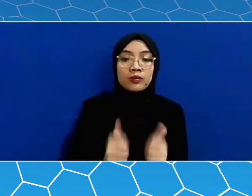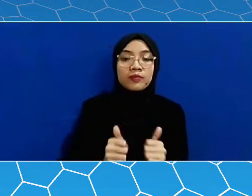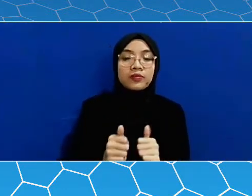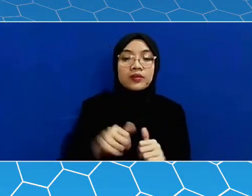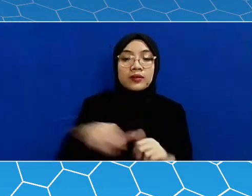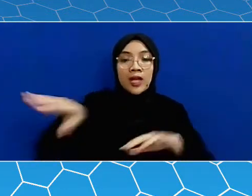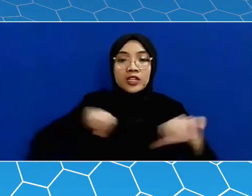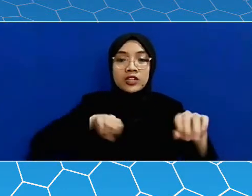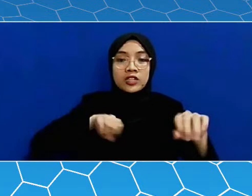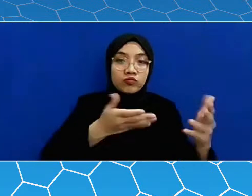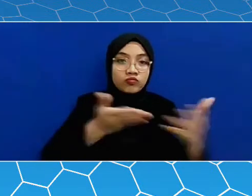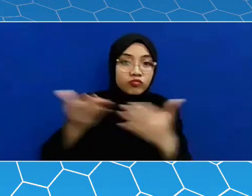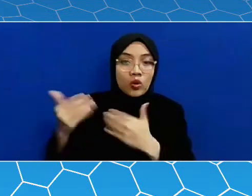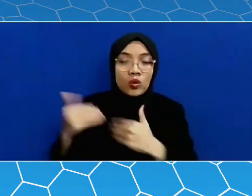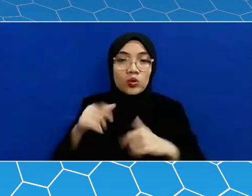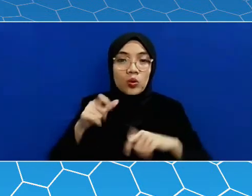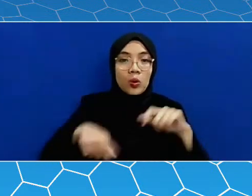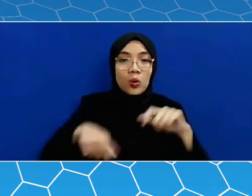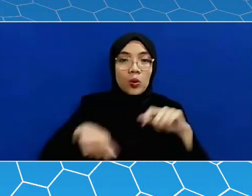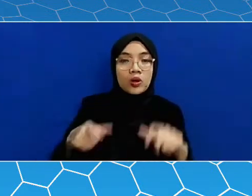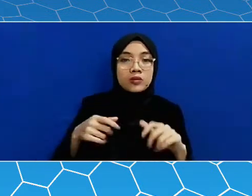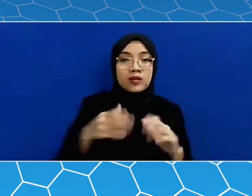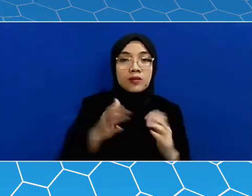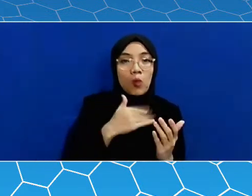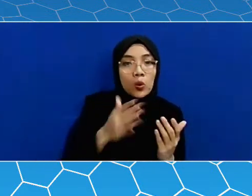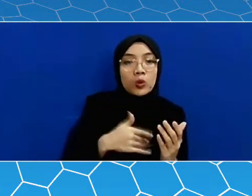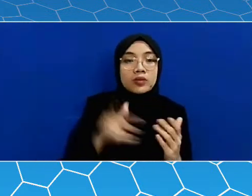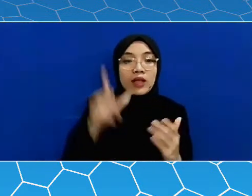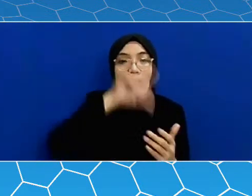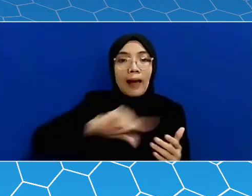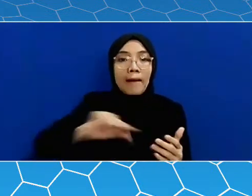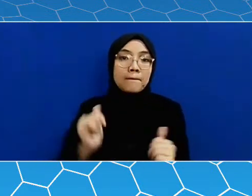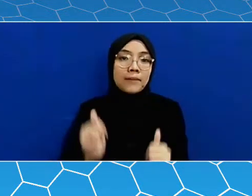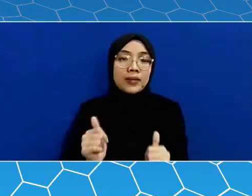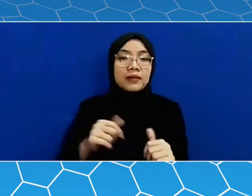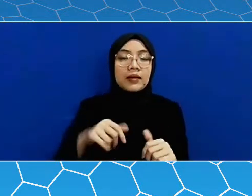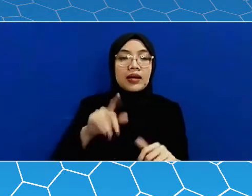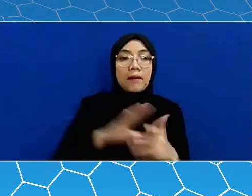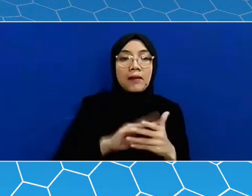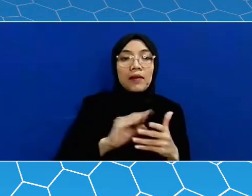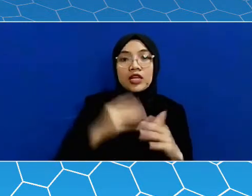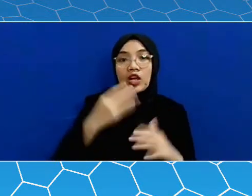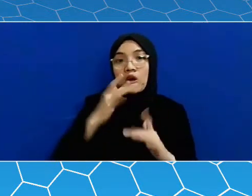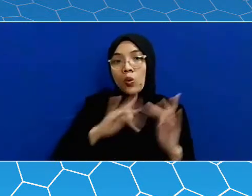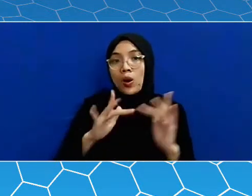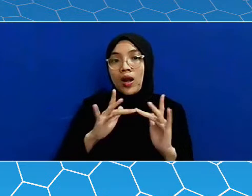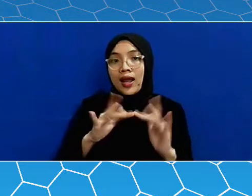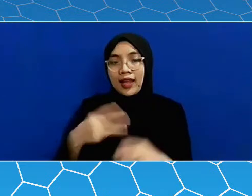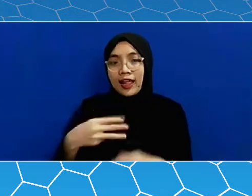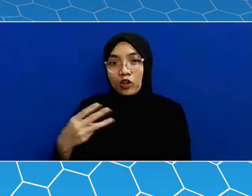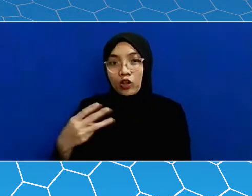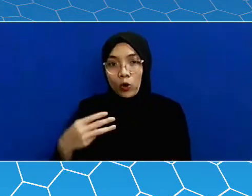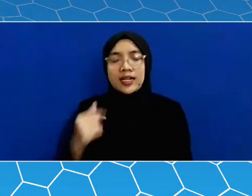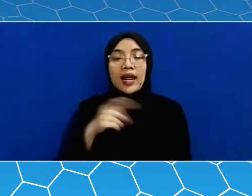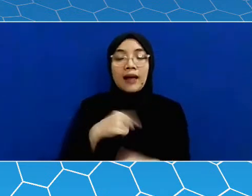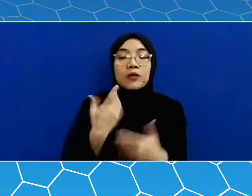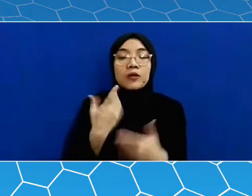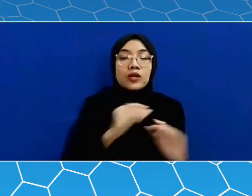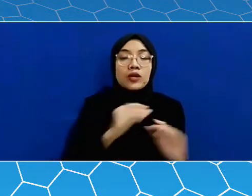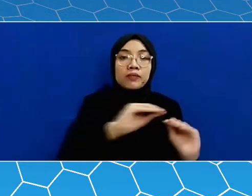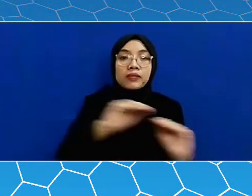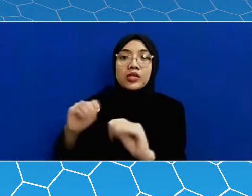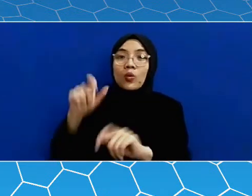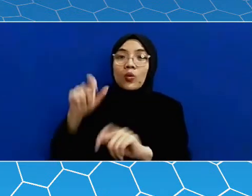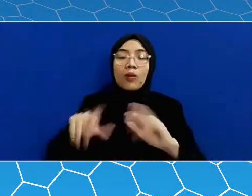modules through e-learning. And we've had thousands of people educated through this. In one case, we had 20,000 people join a course